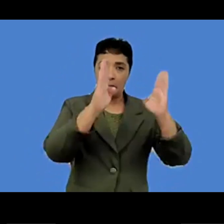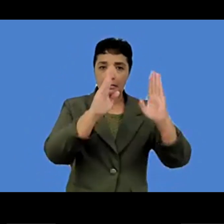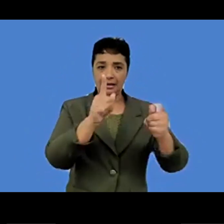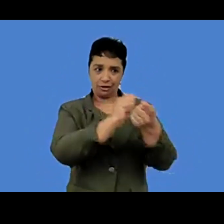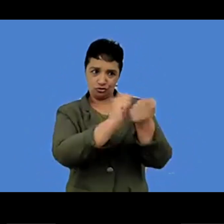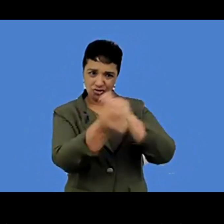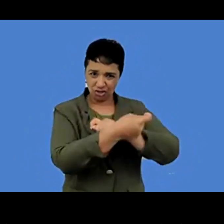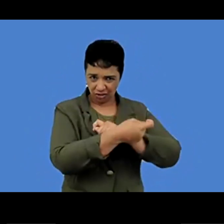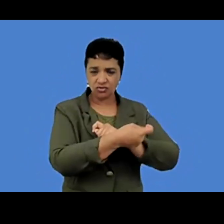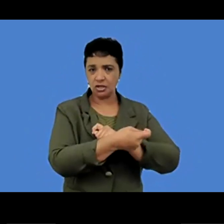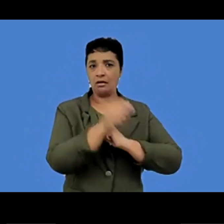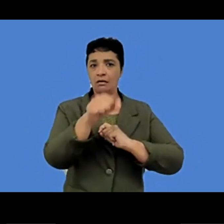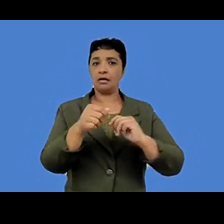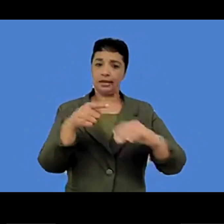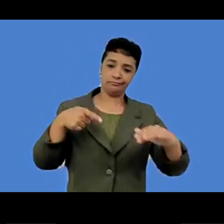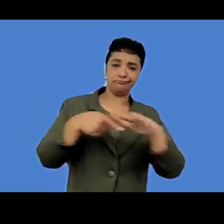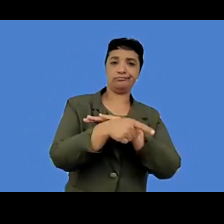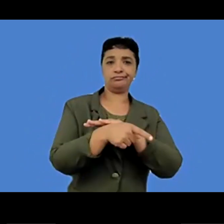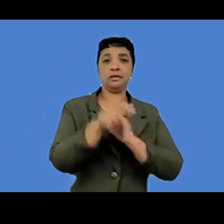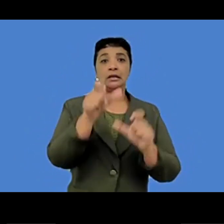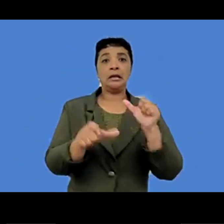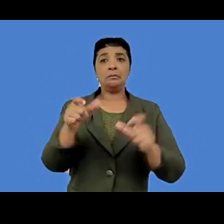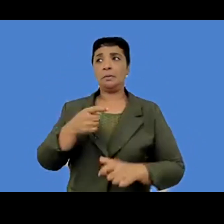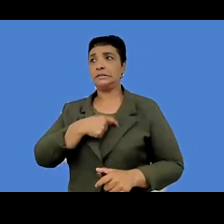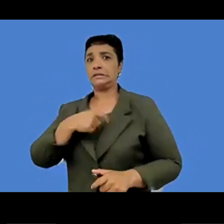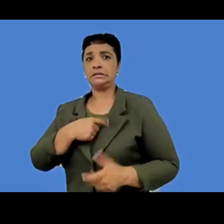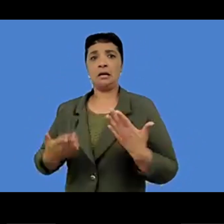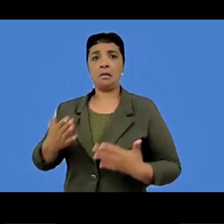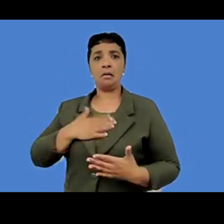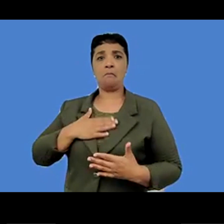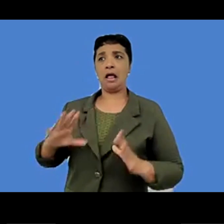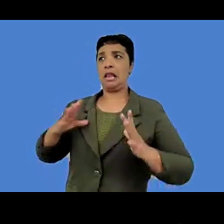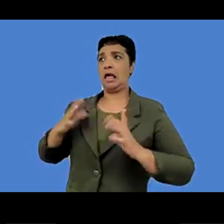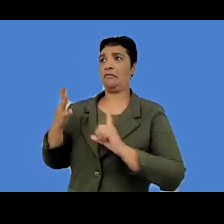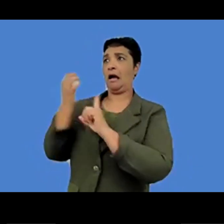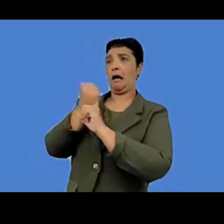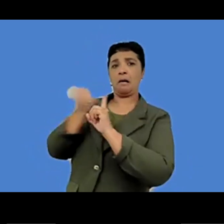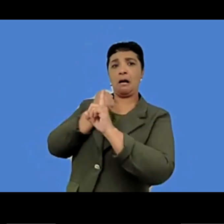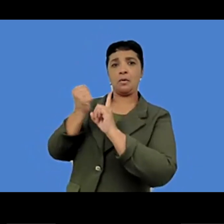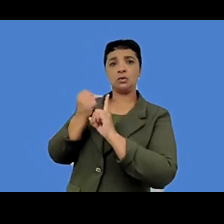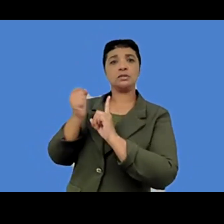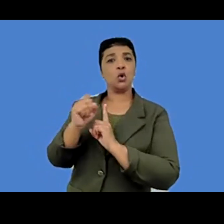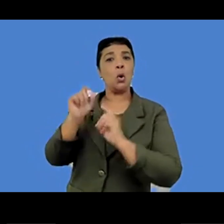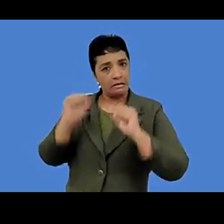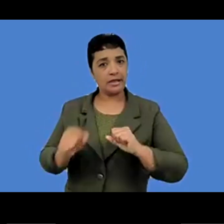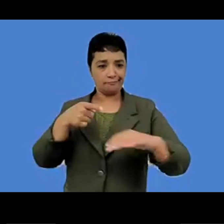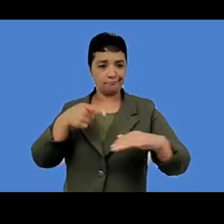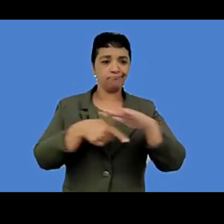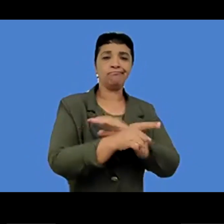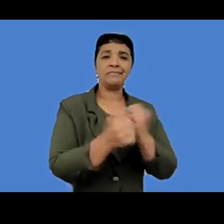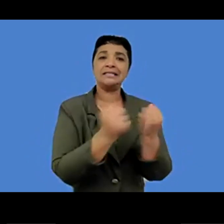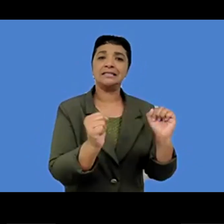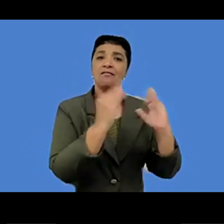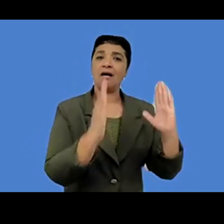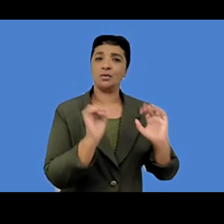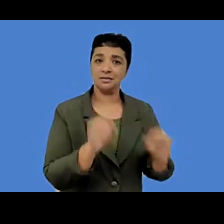allowed people with albinism who were living in fear of attacks to go to these places for safety reasons. In the